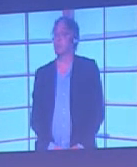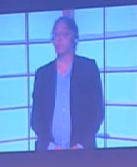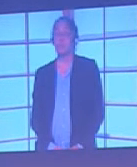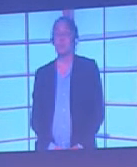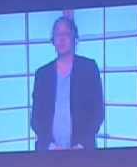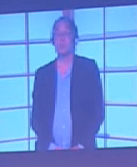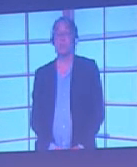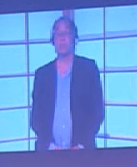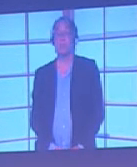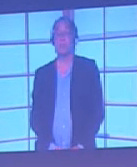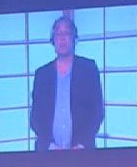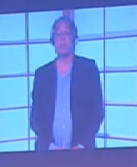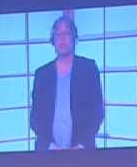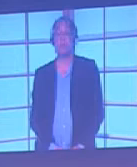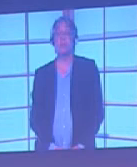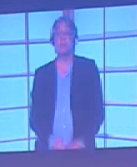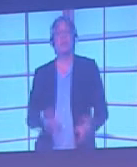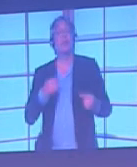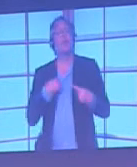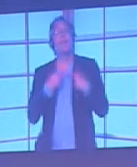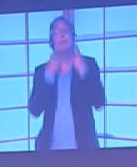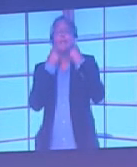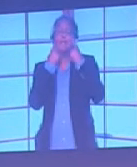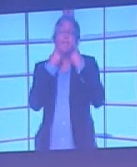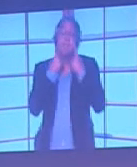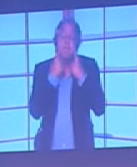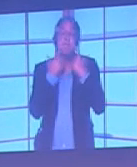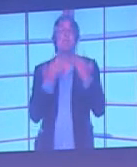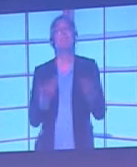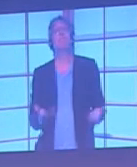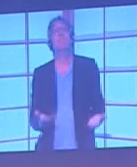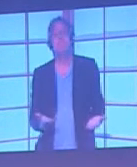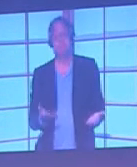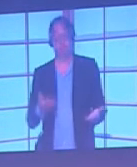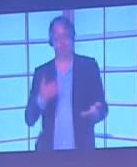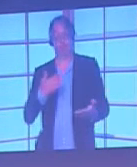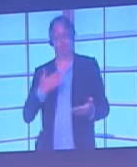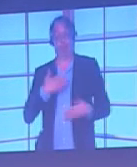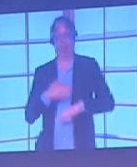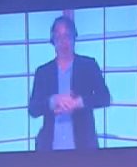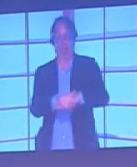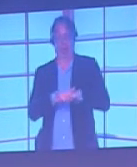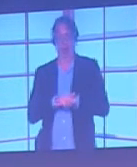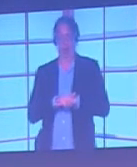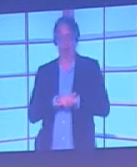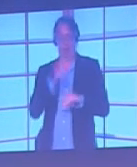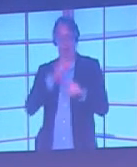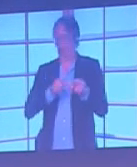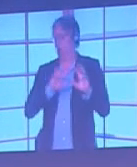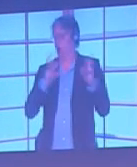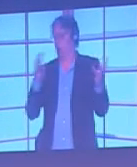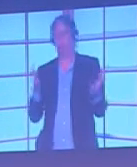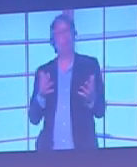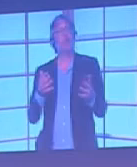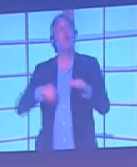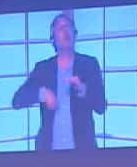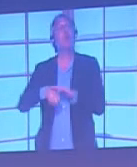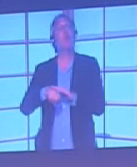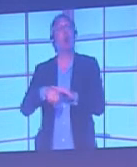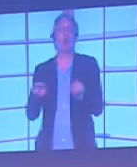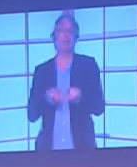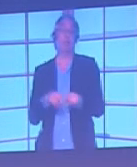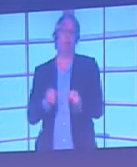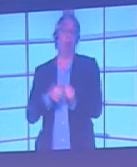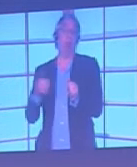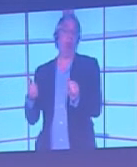It saddens me to have to say that other parts of football, both in my country and the wider world, have been less progressive.